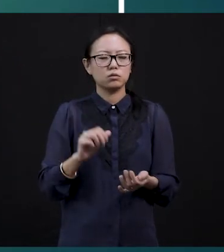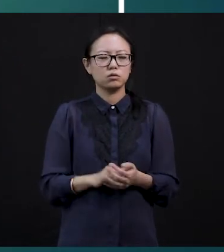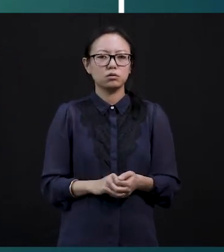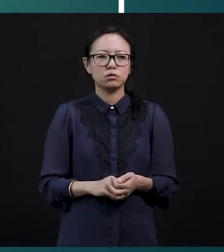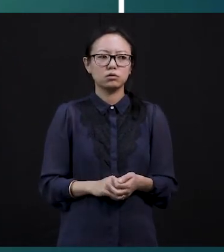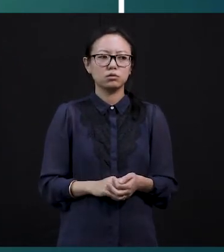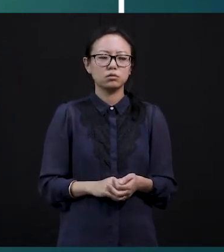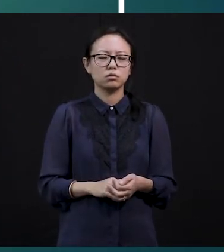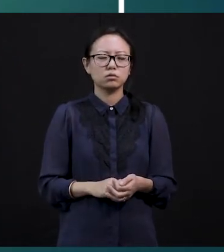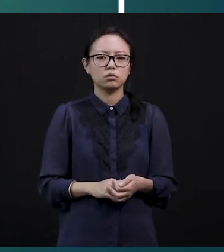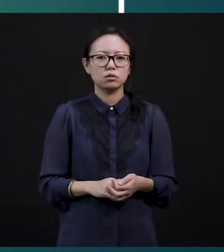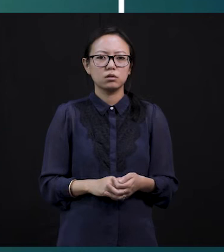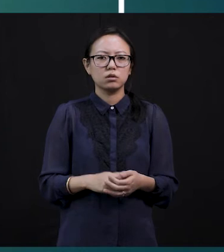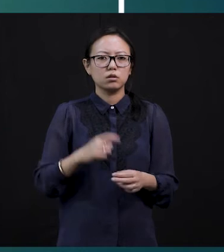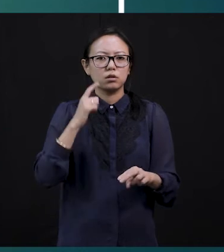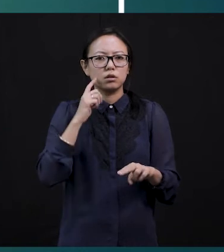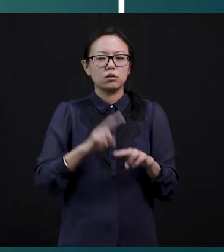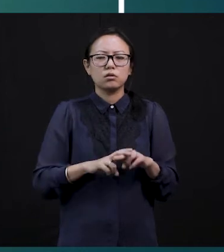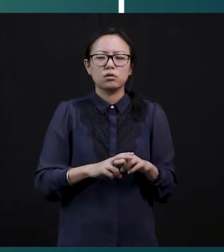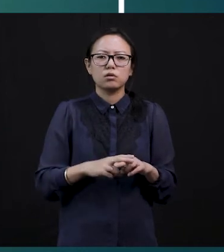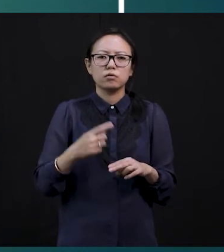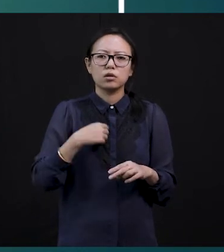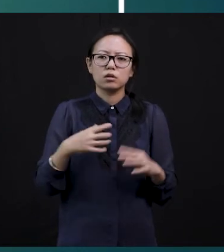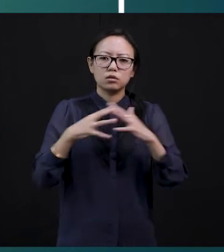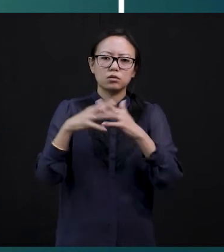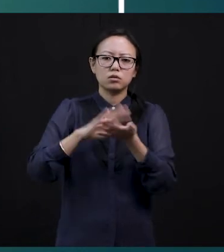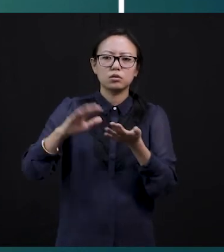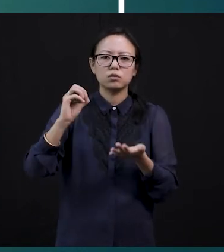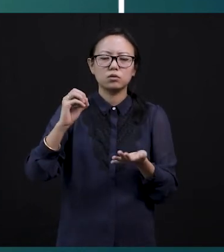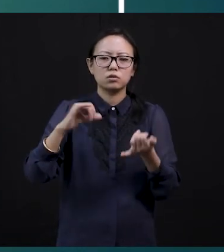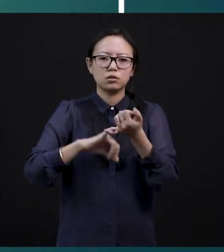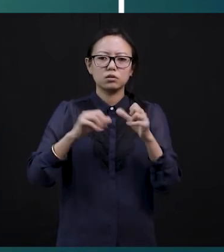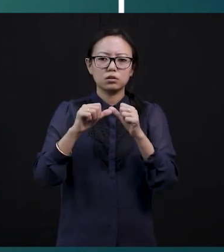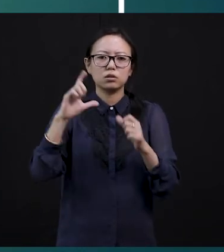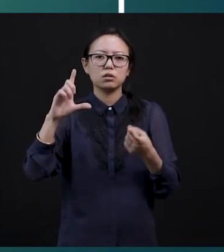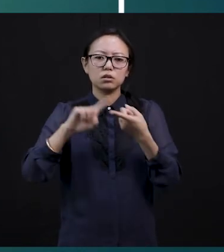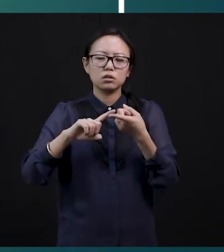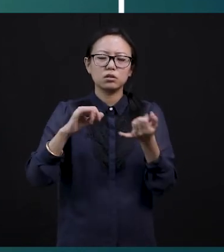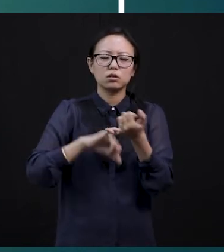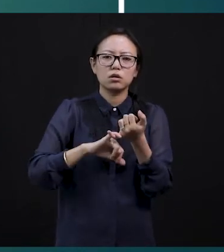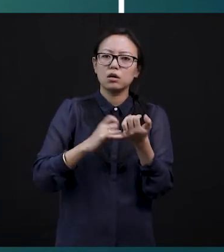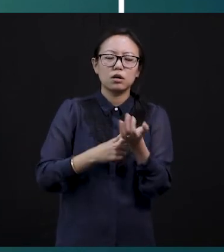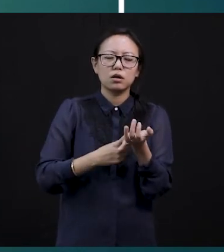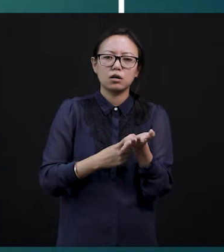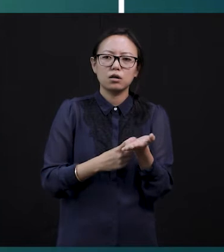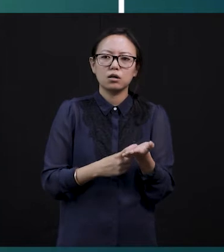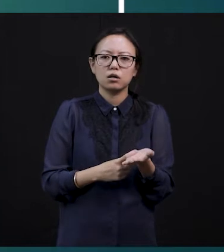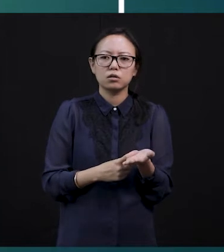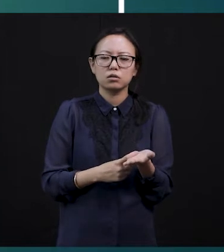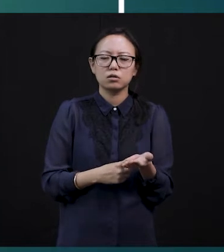what is the wholesaler going to do? He has to have the money to buy from the factory those 100 packets of ice